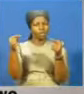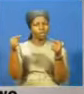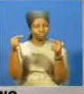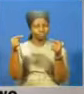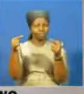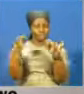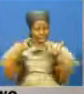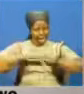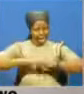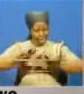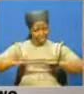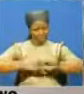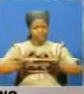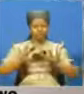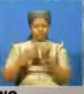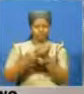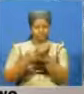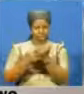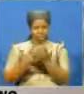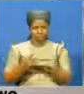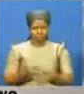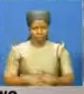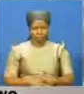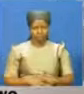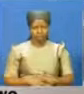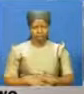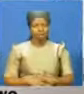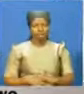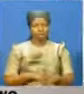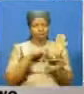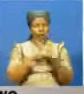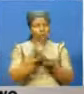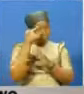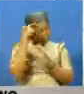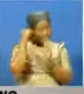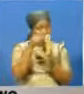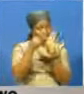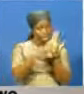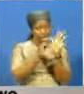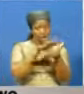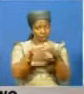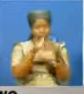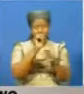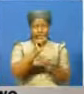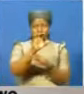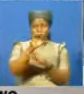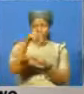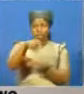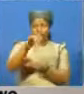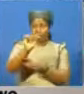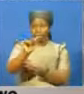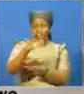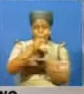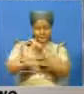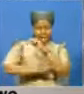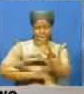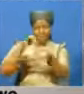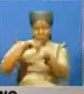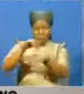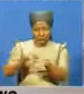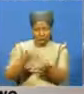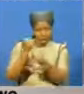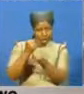the post-Cotonou Partnership Agreement. On the blacklisting of all OACPS countries on grounds of deficiency